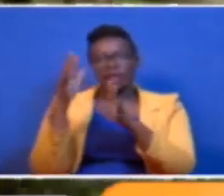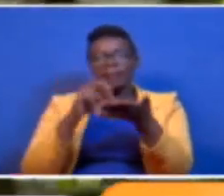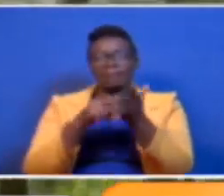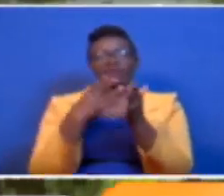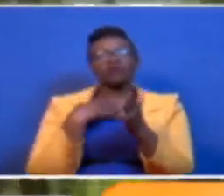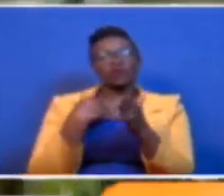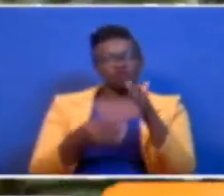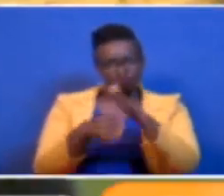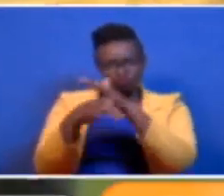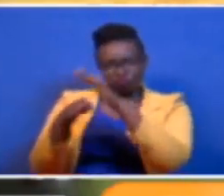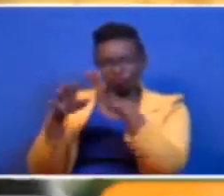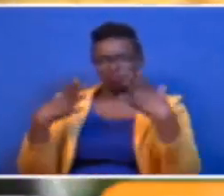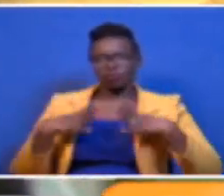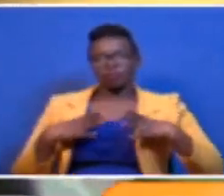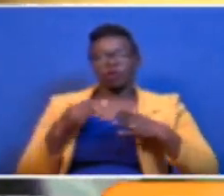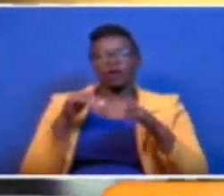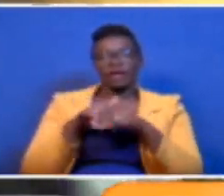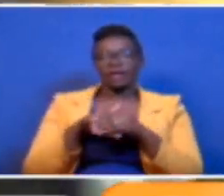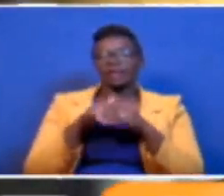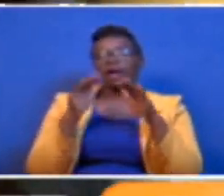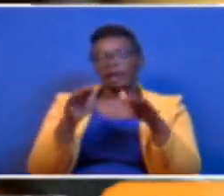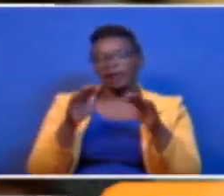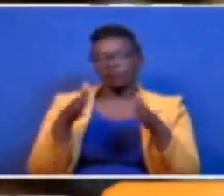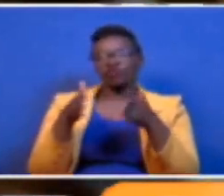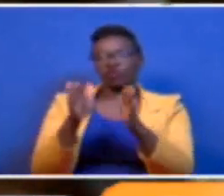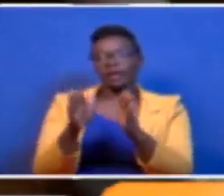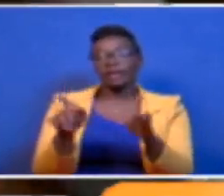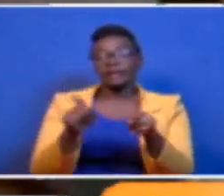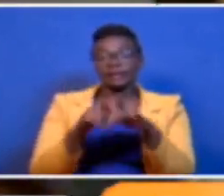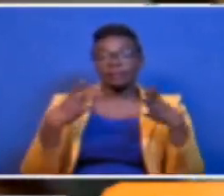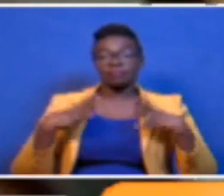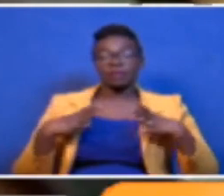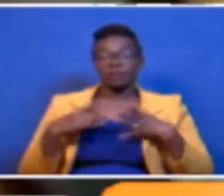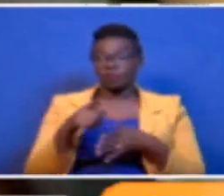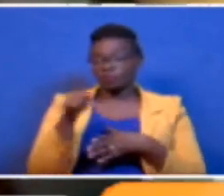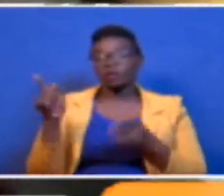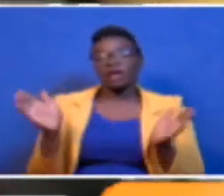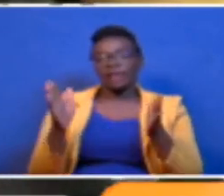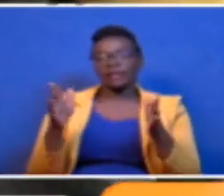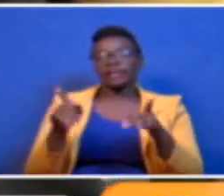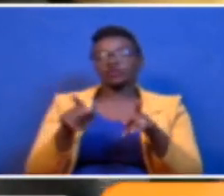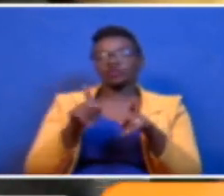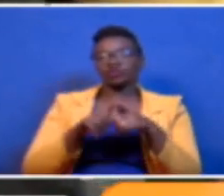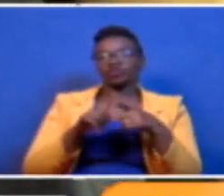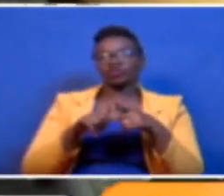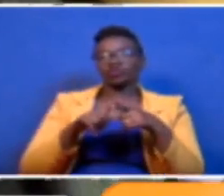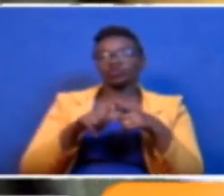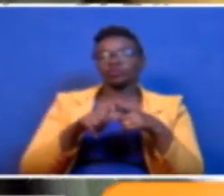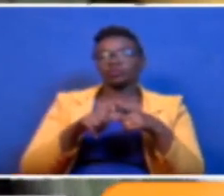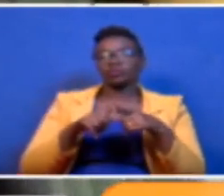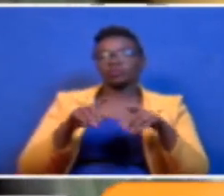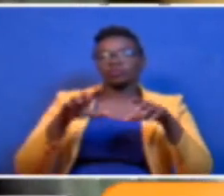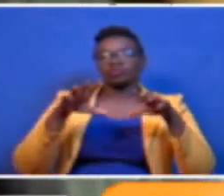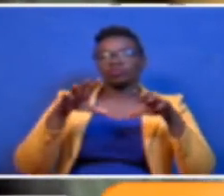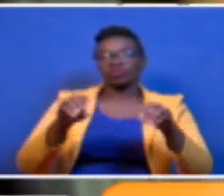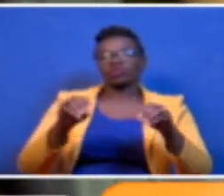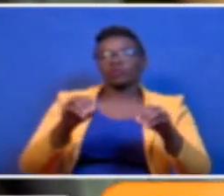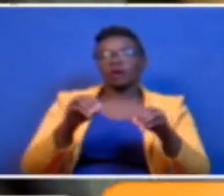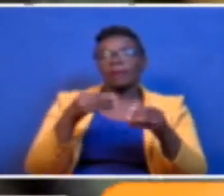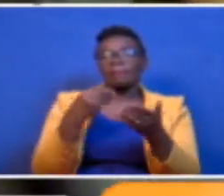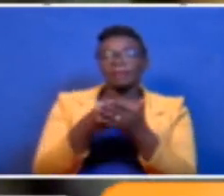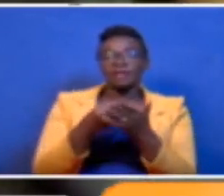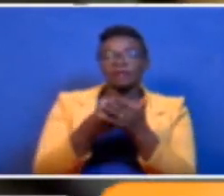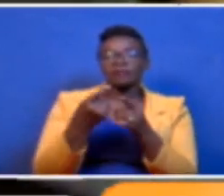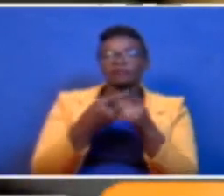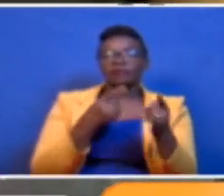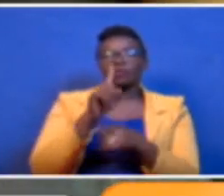evictions that will be done in a humane manner. The evictees are likely to be encouraged to secure their compensation from some 1,029